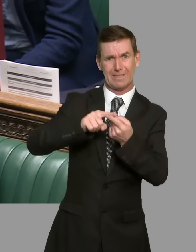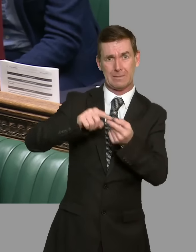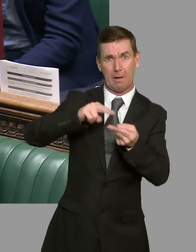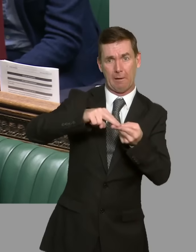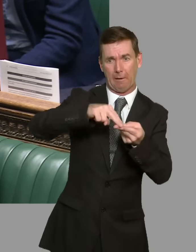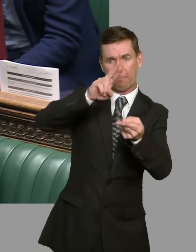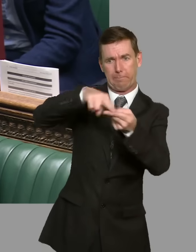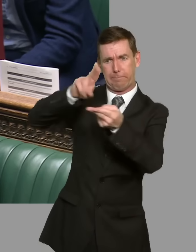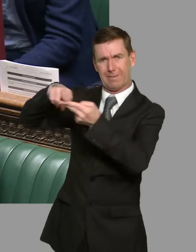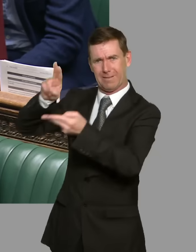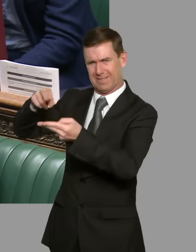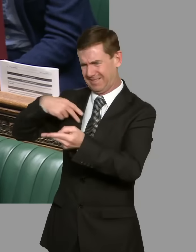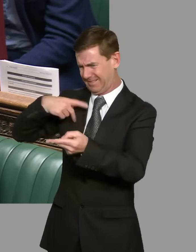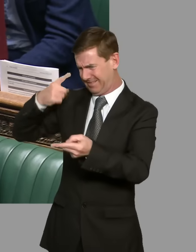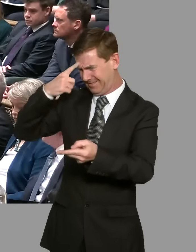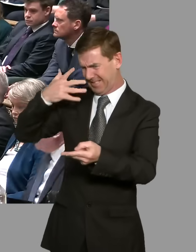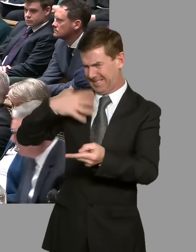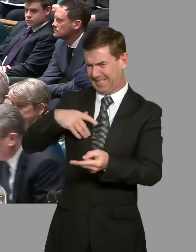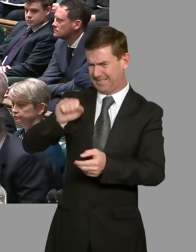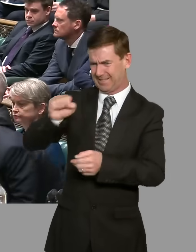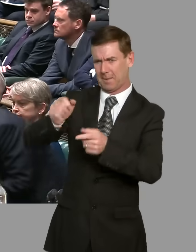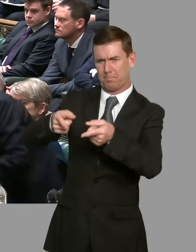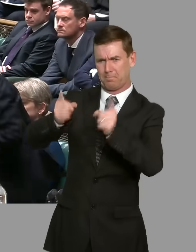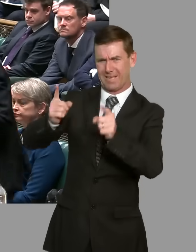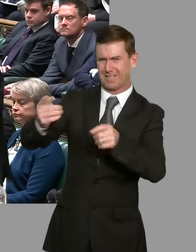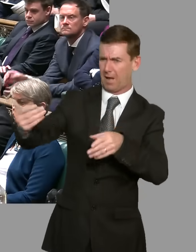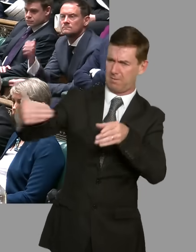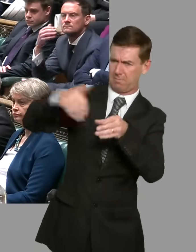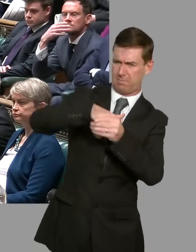want to avert a crisis on York's High Street?